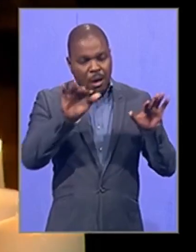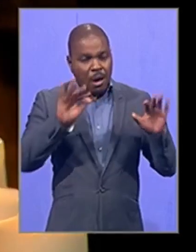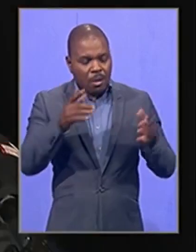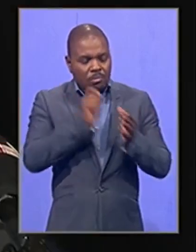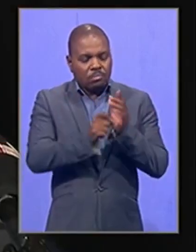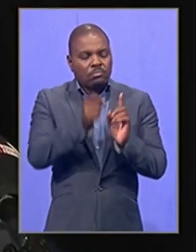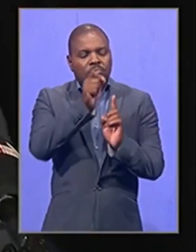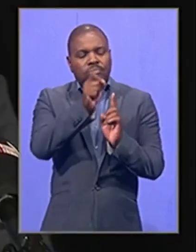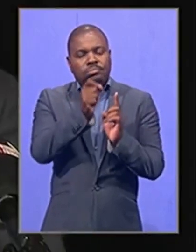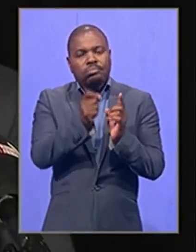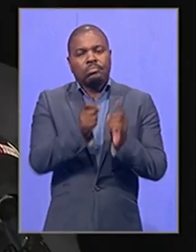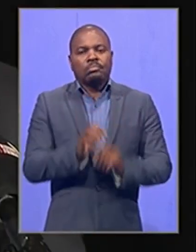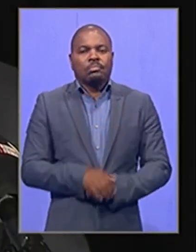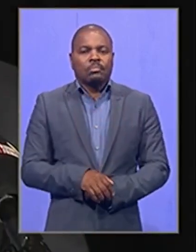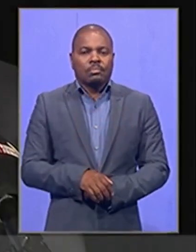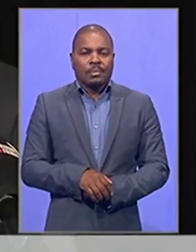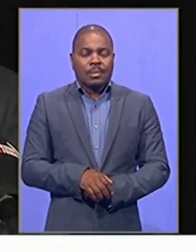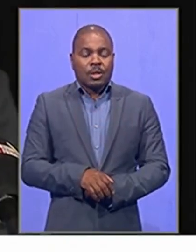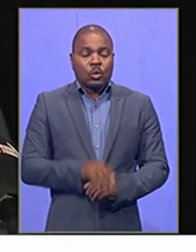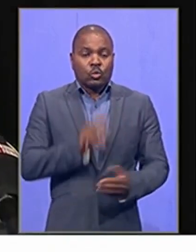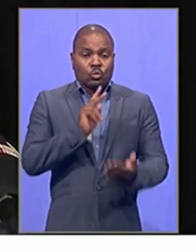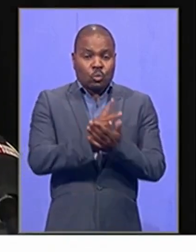dikerese. And this is a kind of trauma